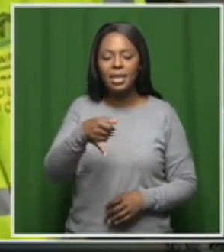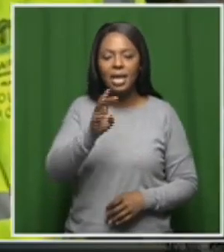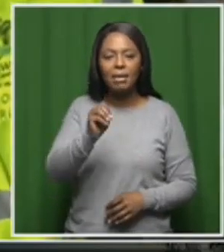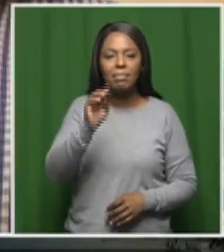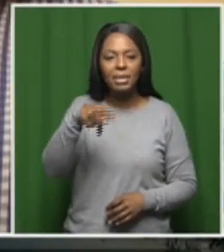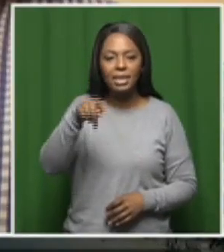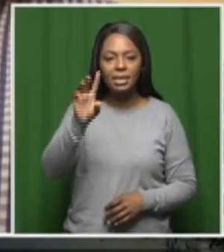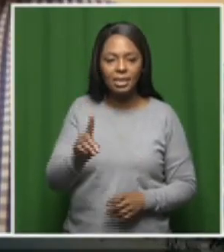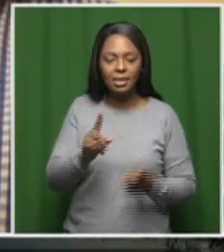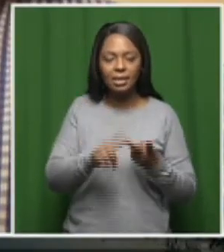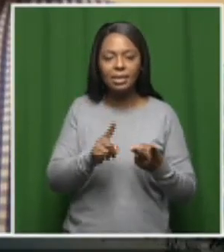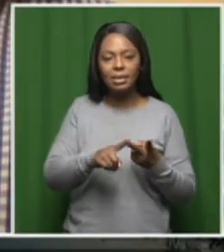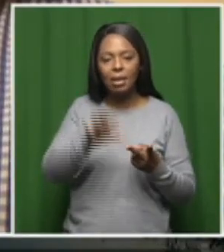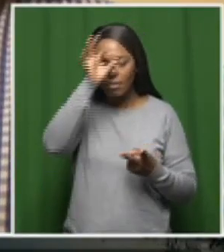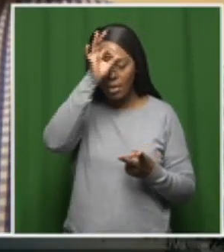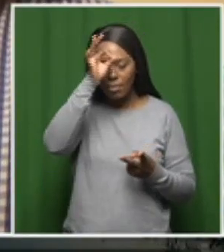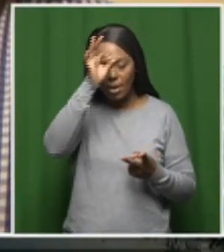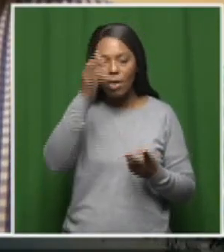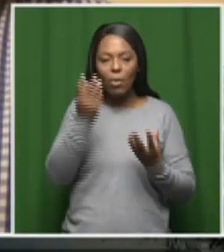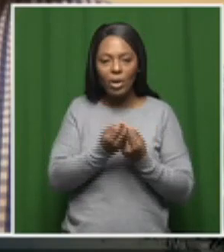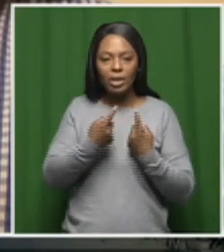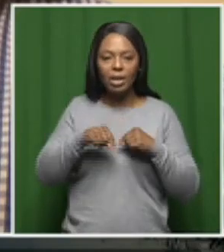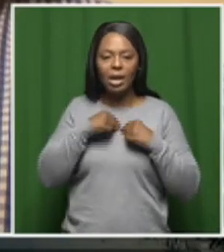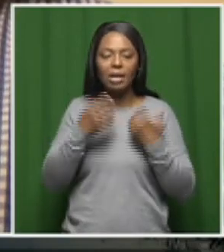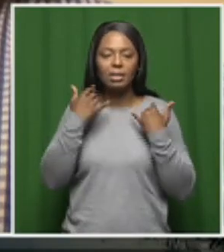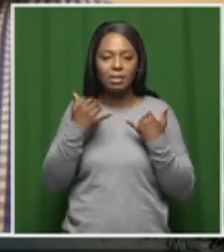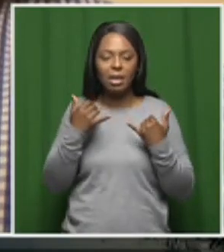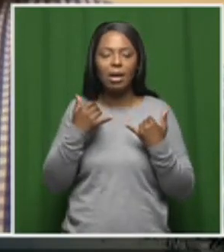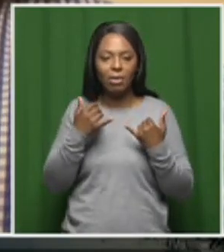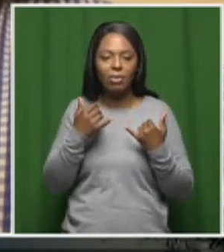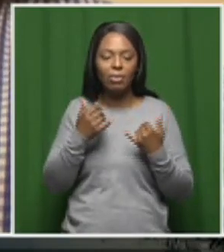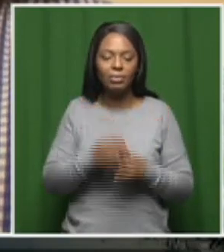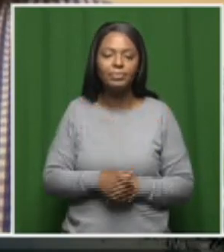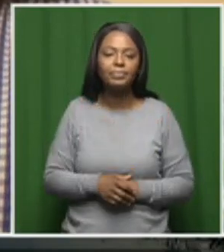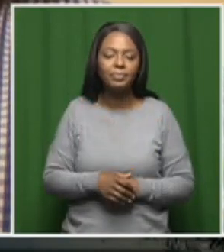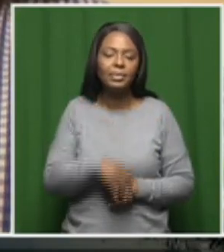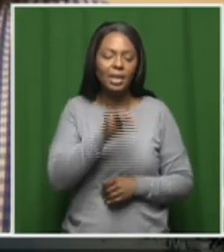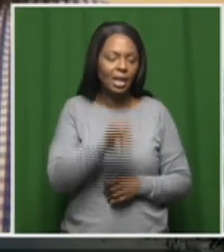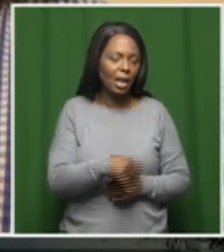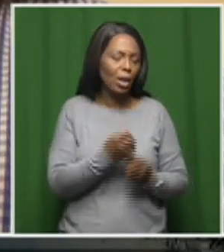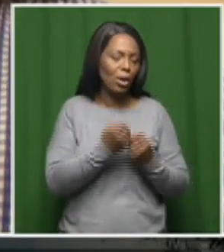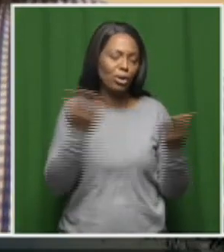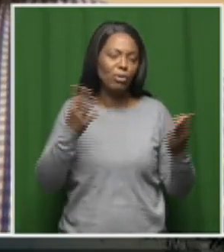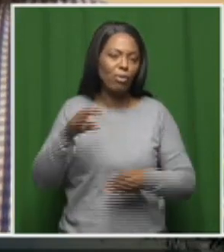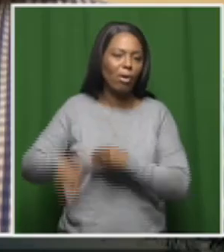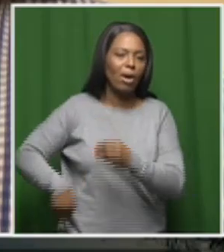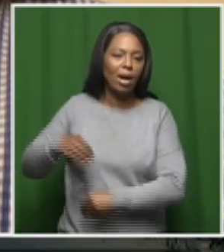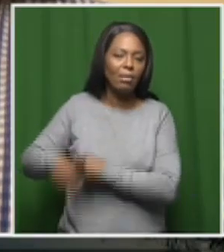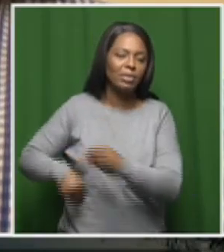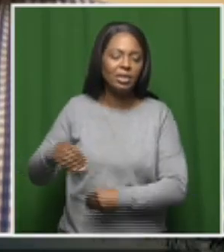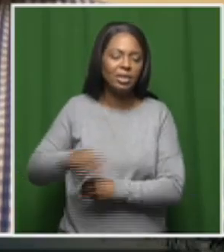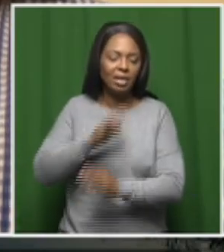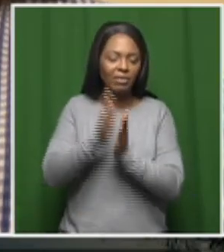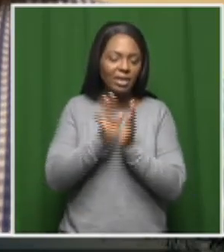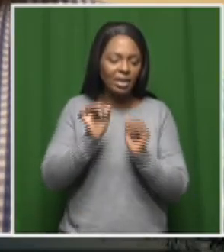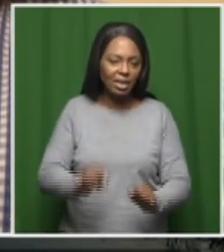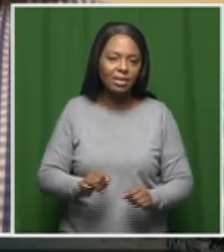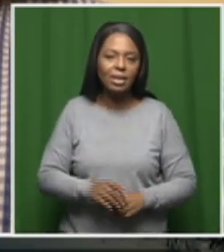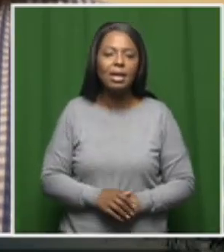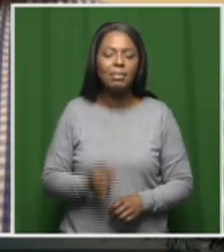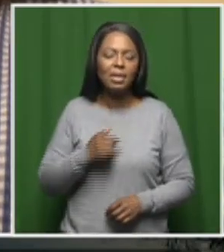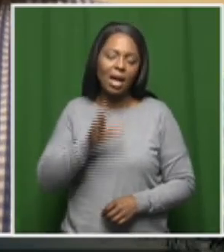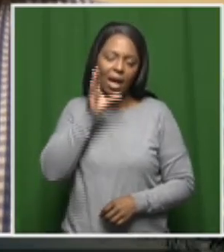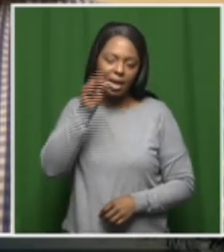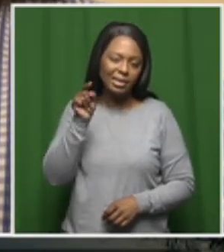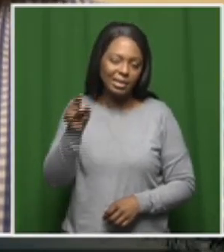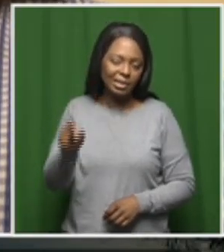I need to ask this question because we understand, I mean, obviously there's major corruption involved in all of this as well, but that's what I want to ask you as